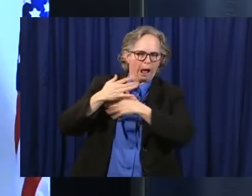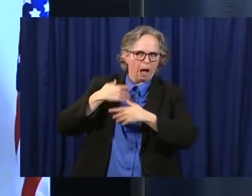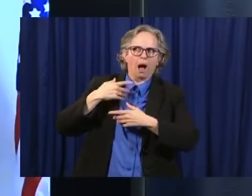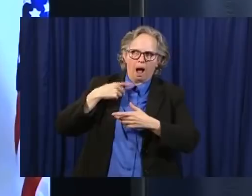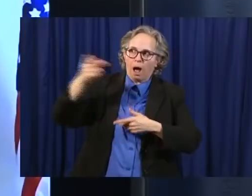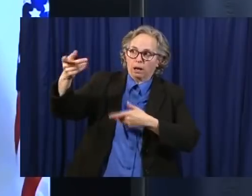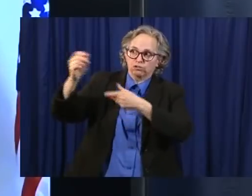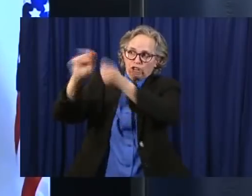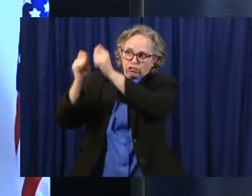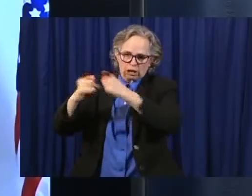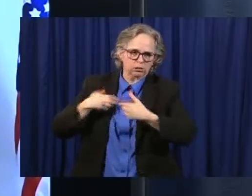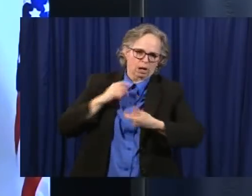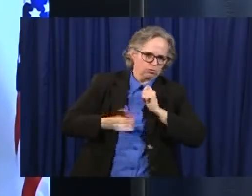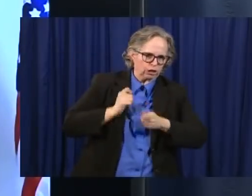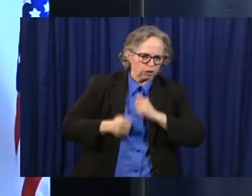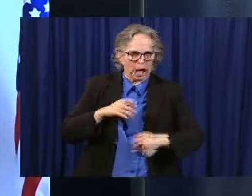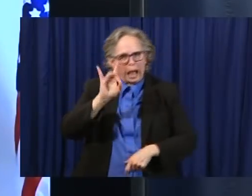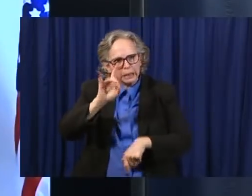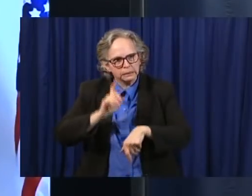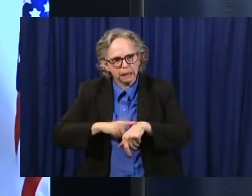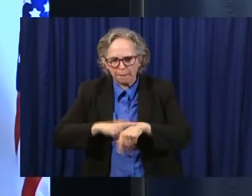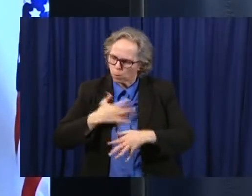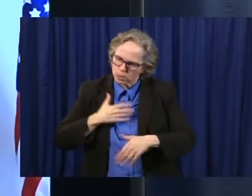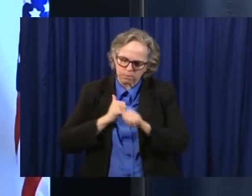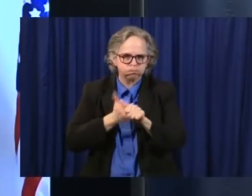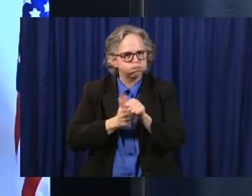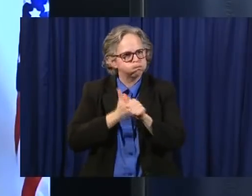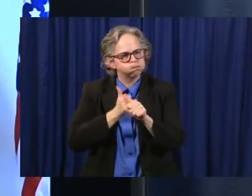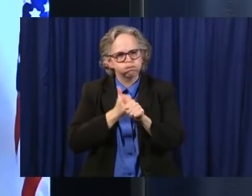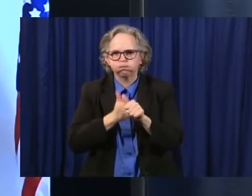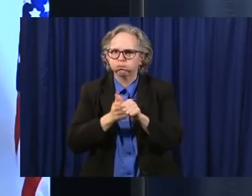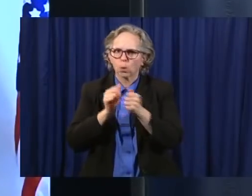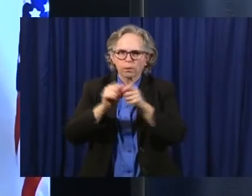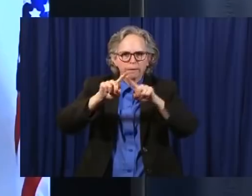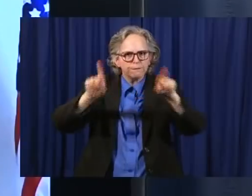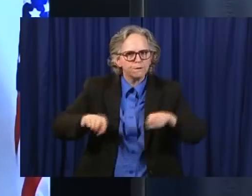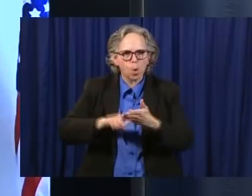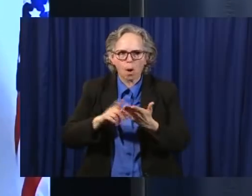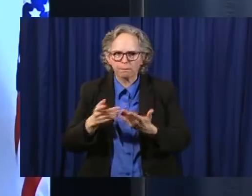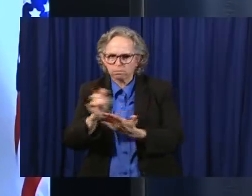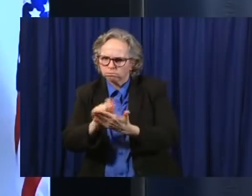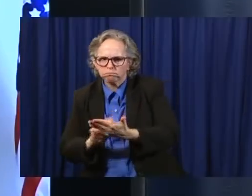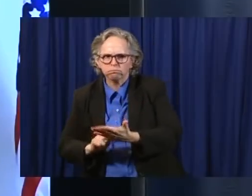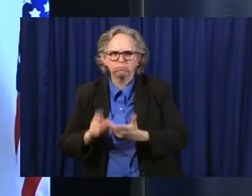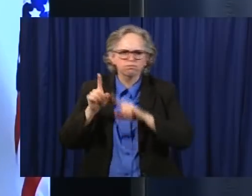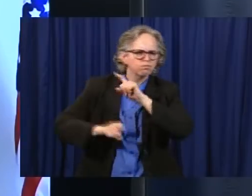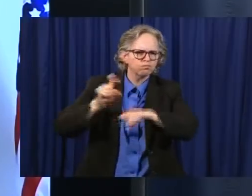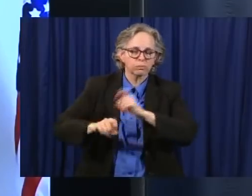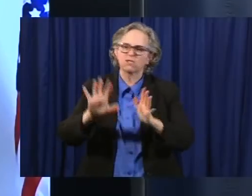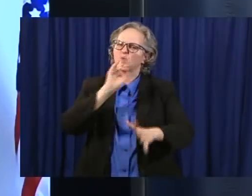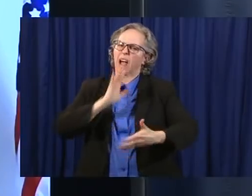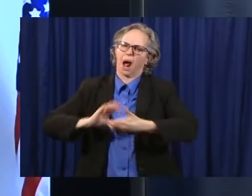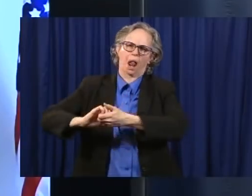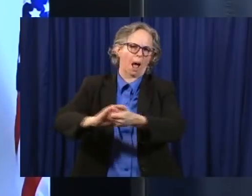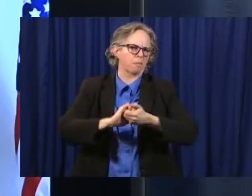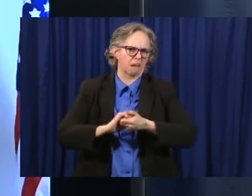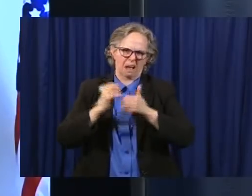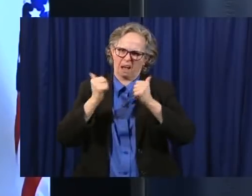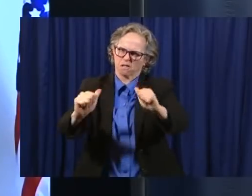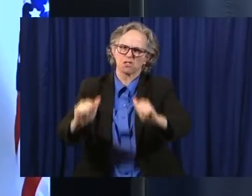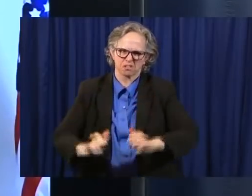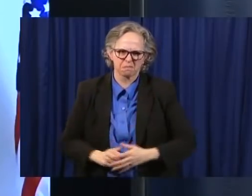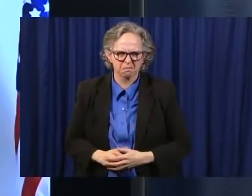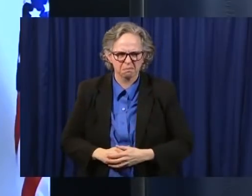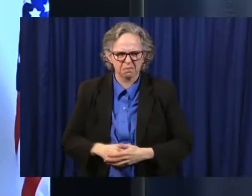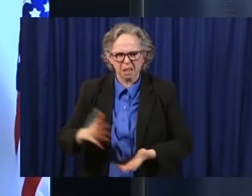information. So we keep up with that. This is really a collaboration, and our physicians do collaborate with doctors across